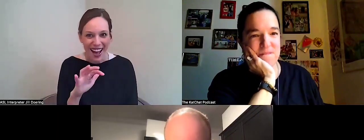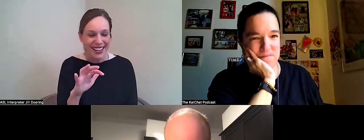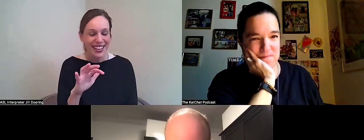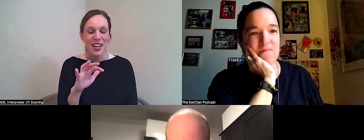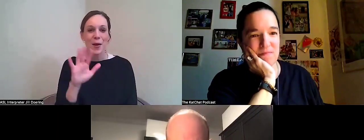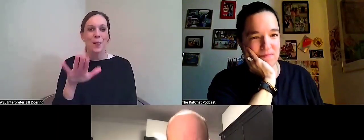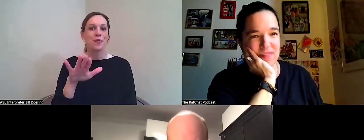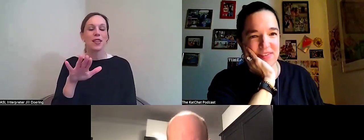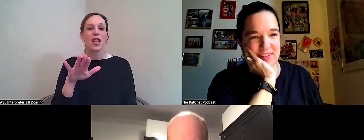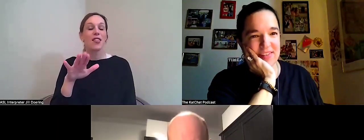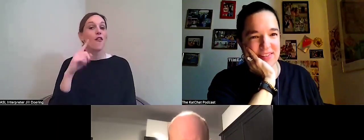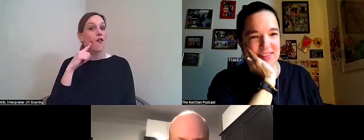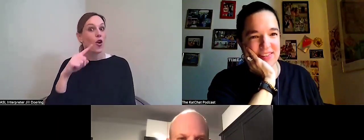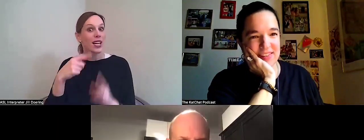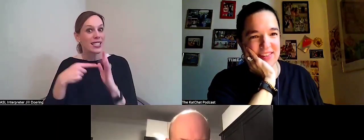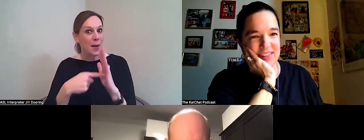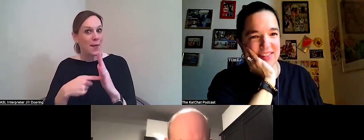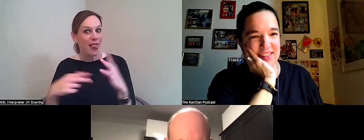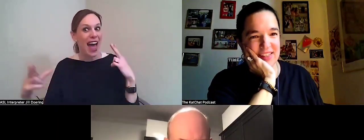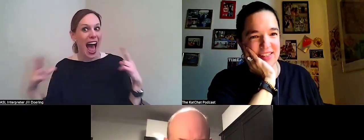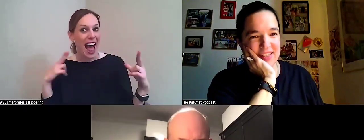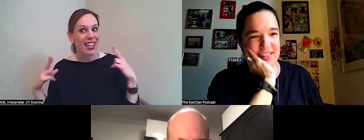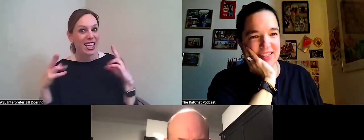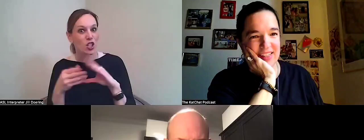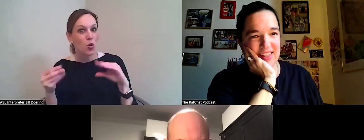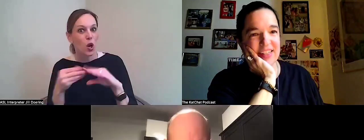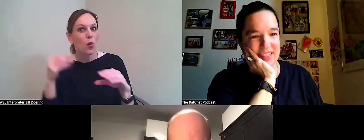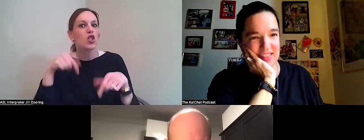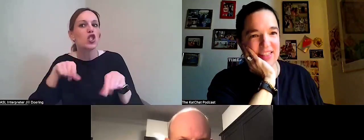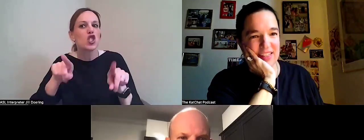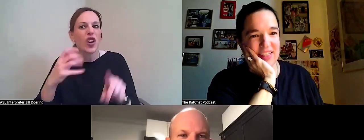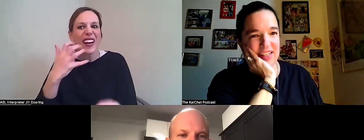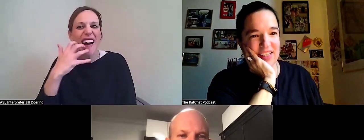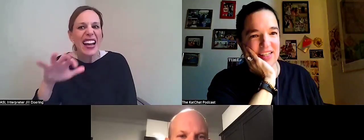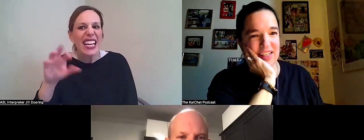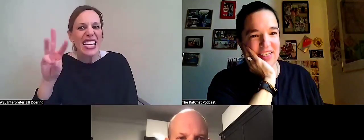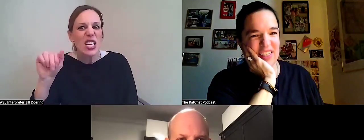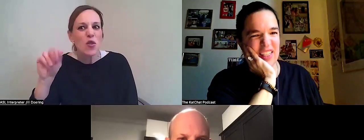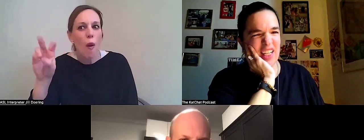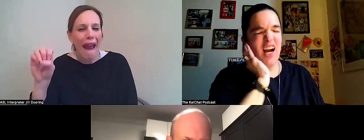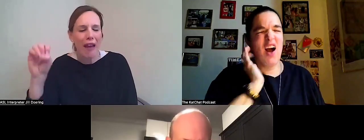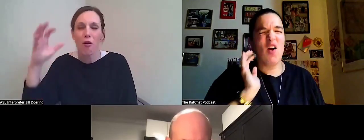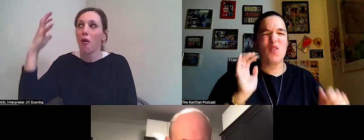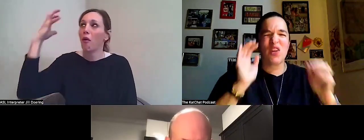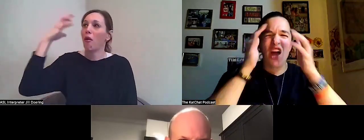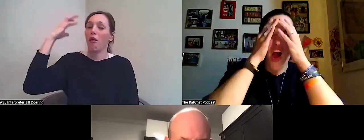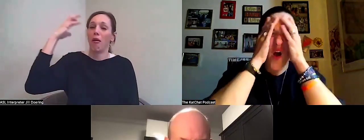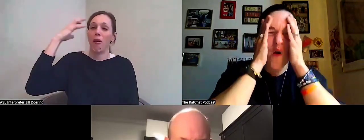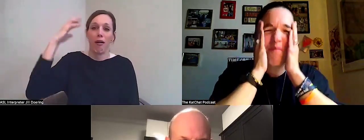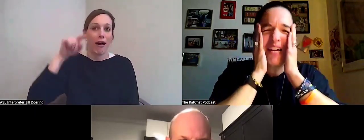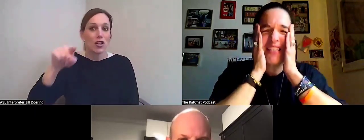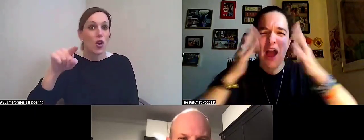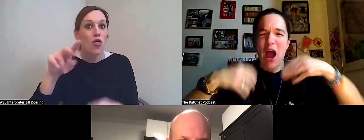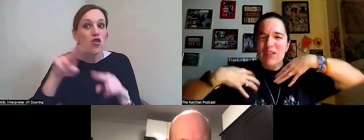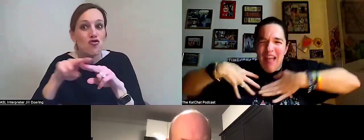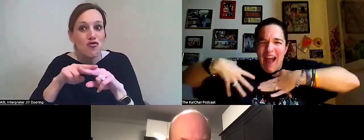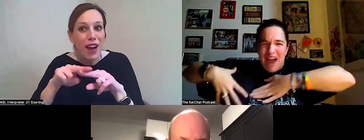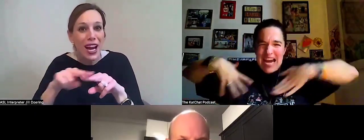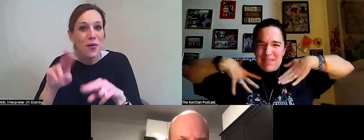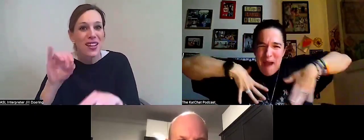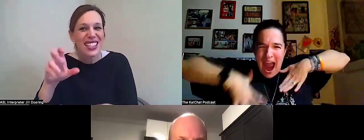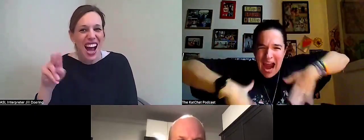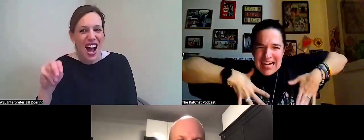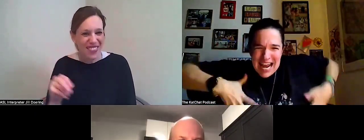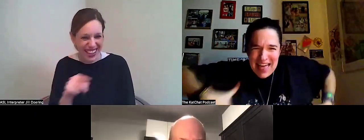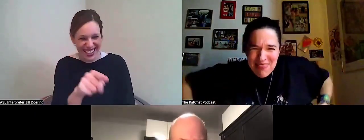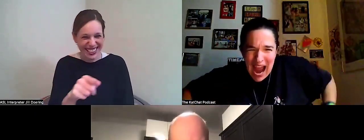holiday story in a heat wave. So the train was an oven. Oh no, Pete, do they have Yeah,